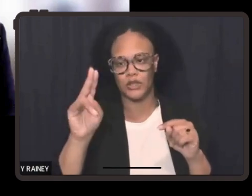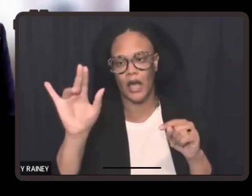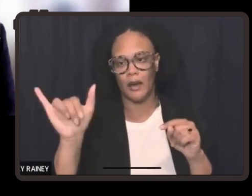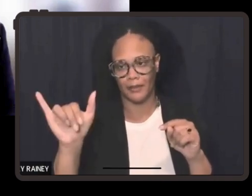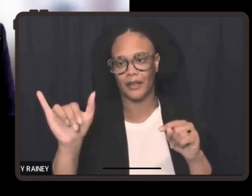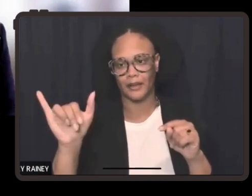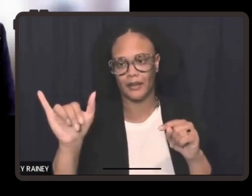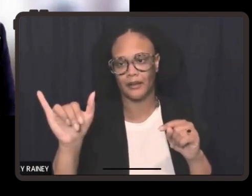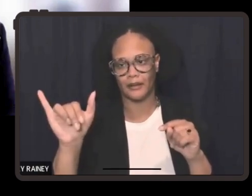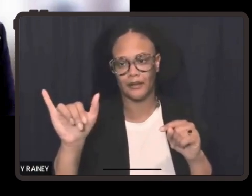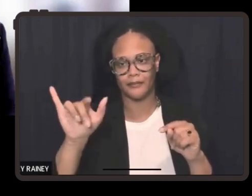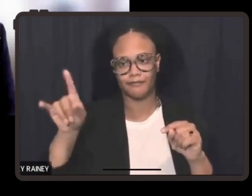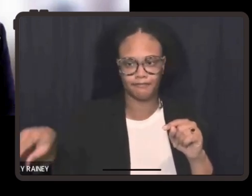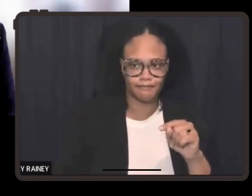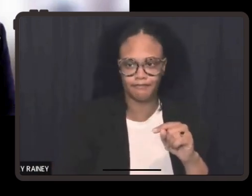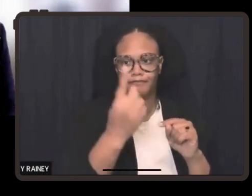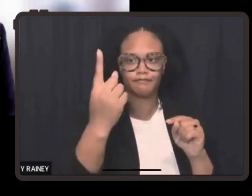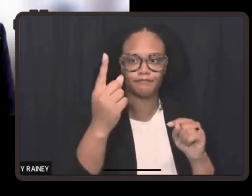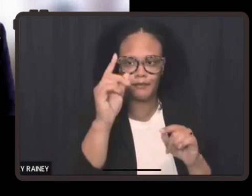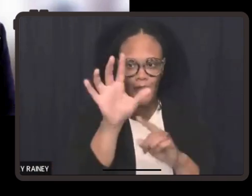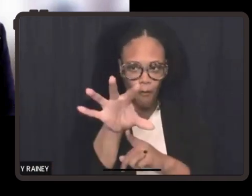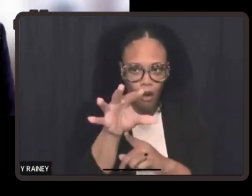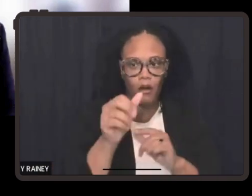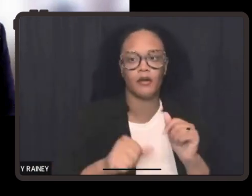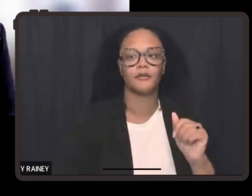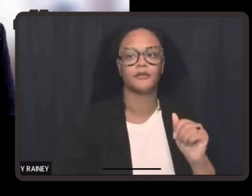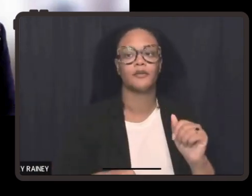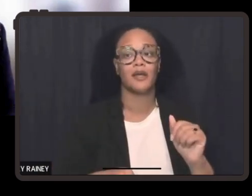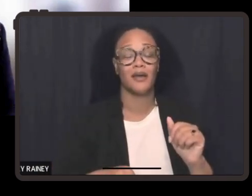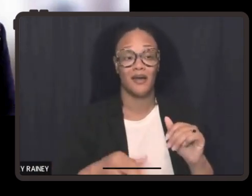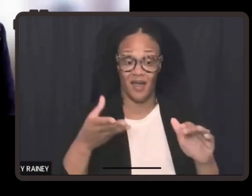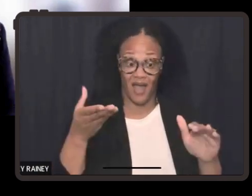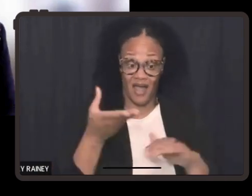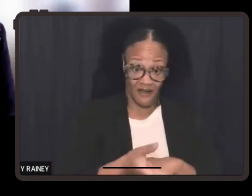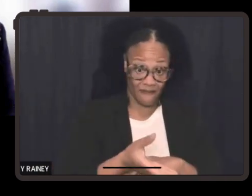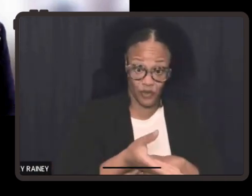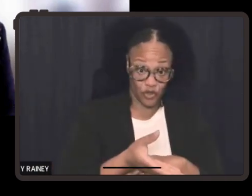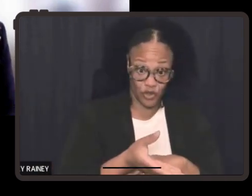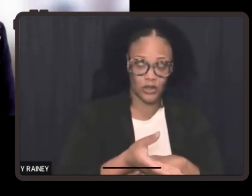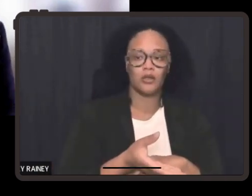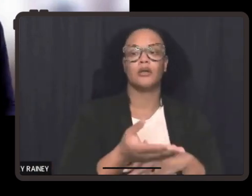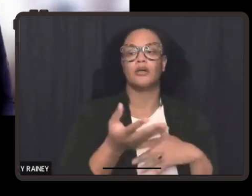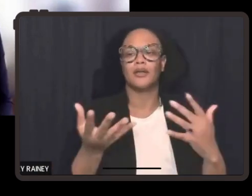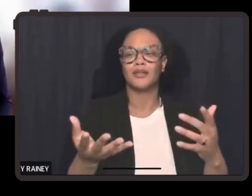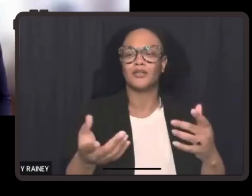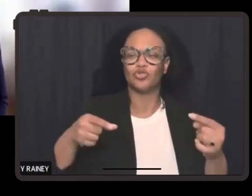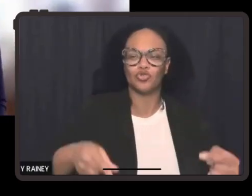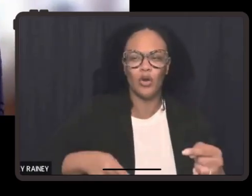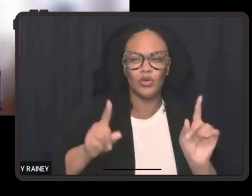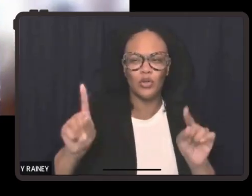So would that have caused, would the anesthesia of the procedure would have caused this?